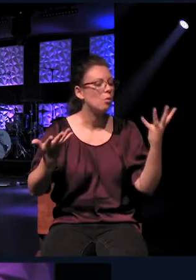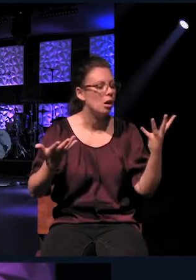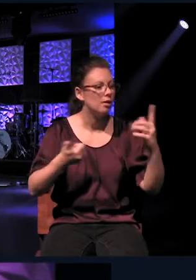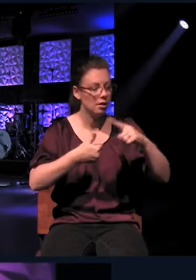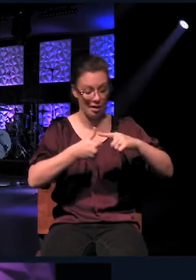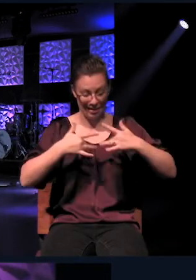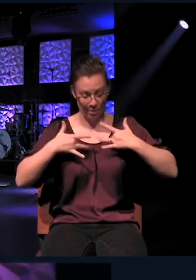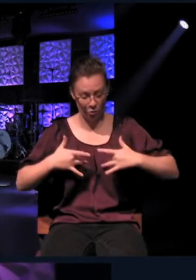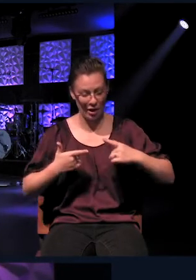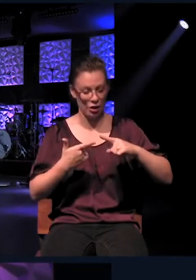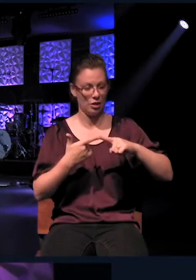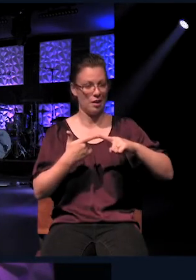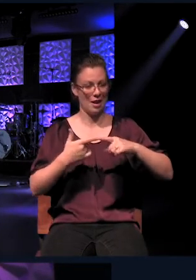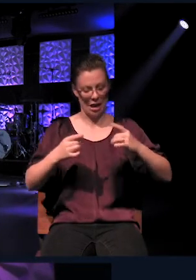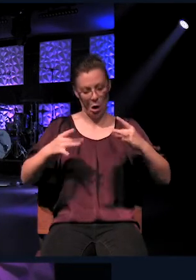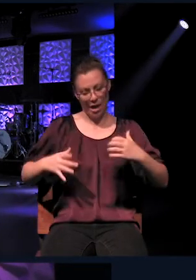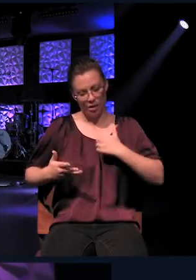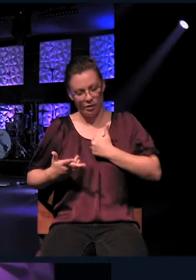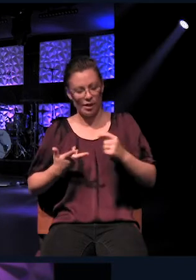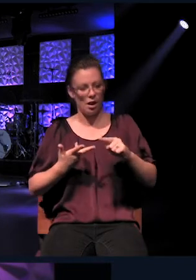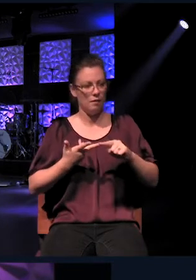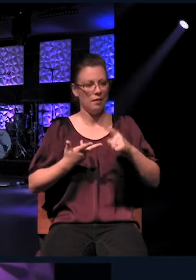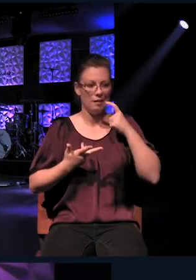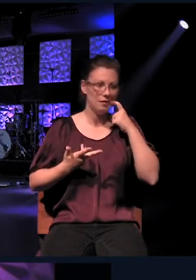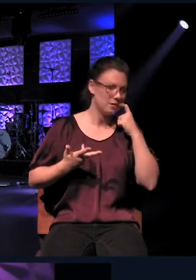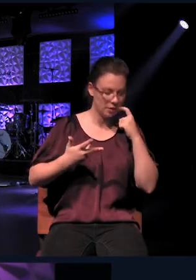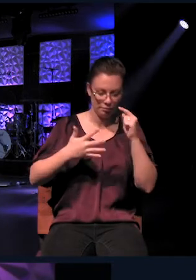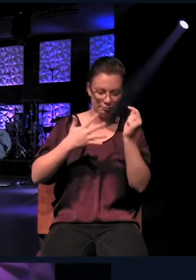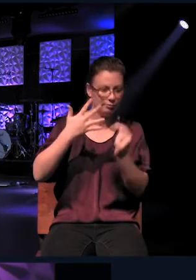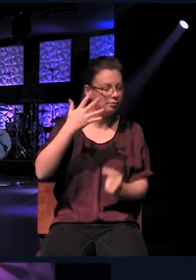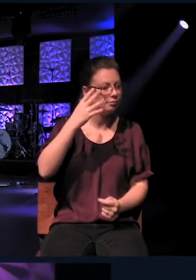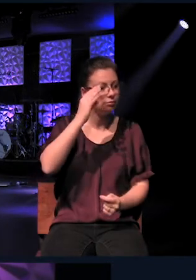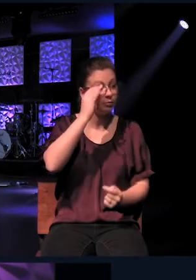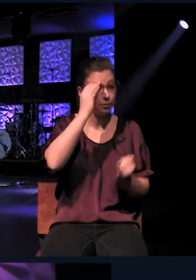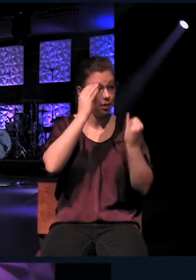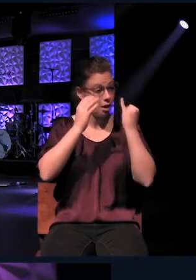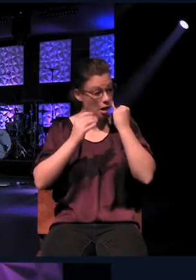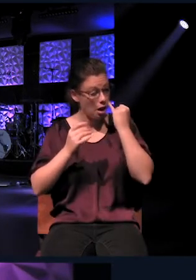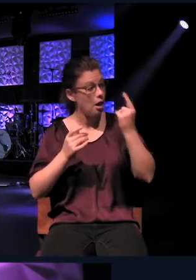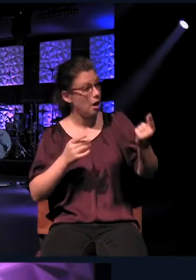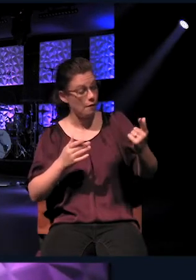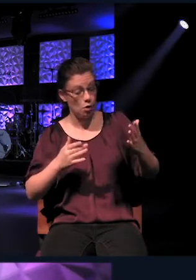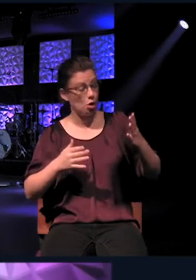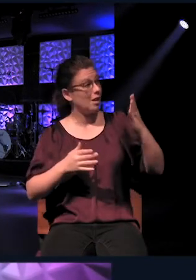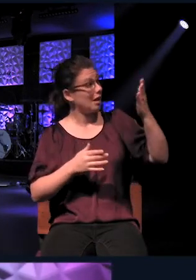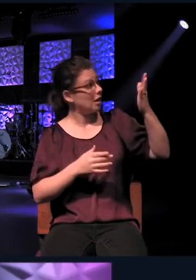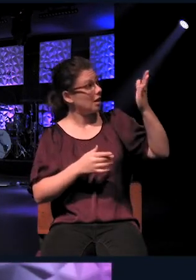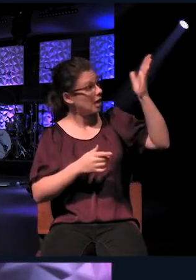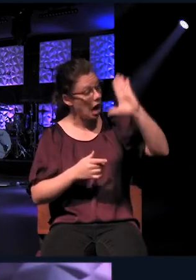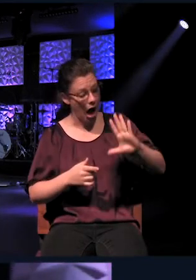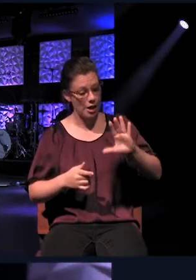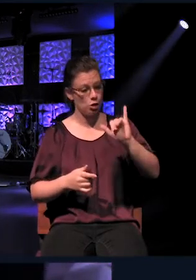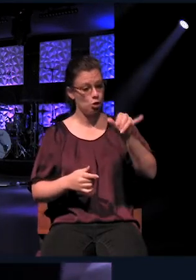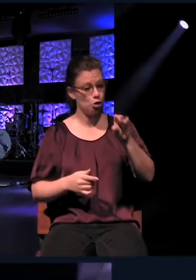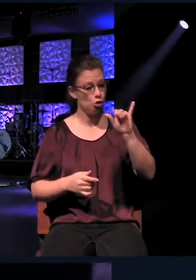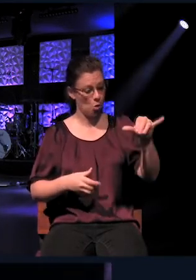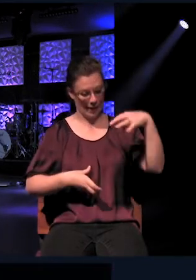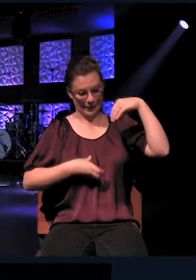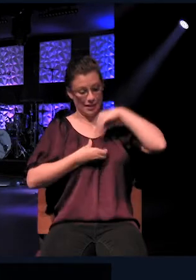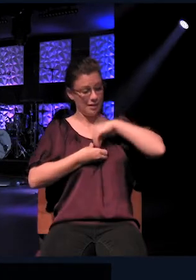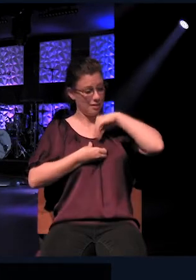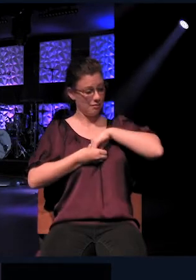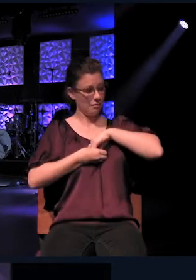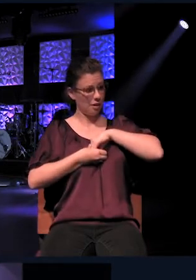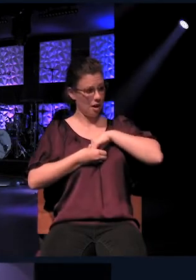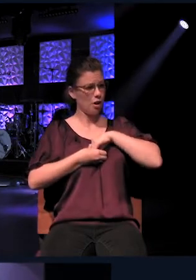shame, prisons of addiction. When the joy of the Lord is our strength because of Jesus, people are set free. Lives are changed, our